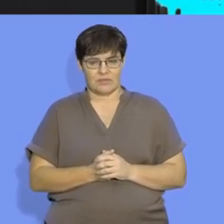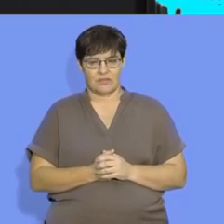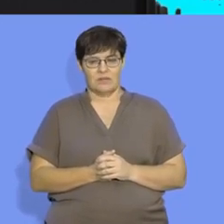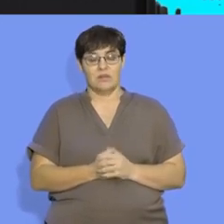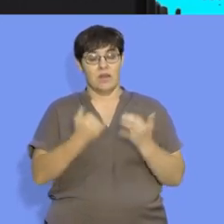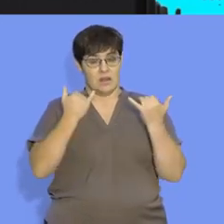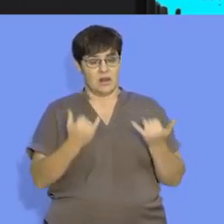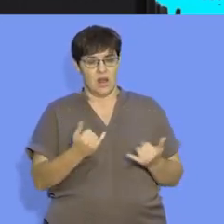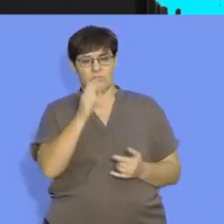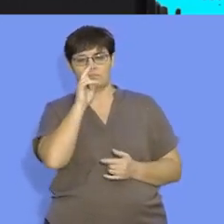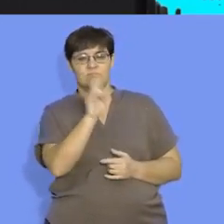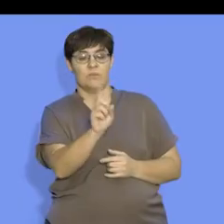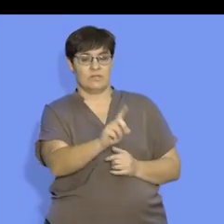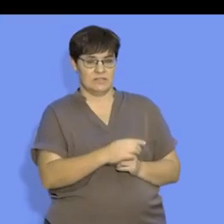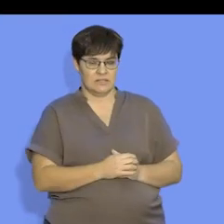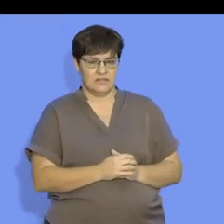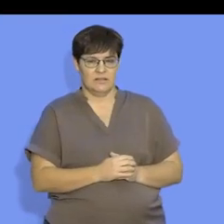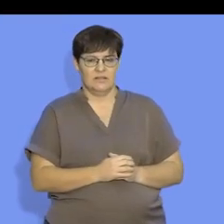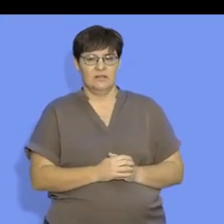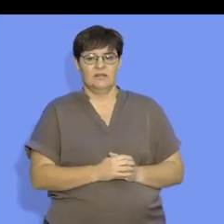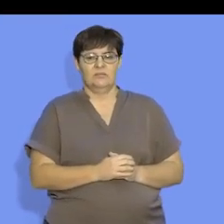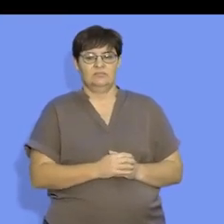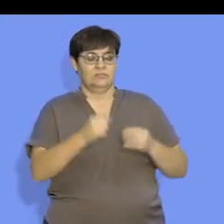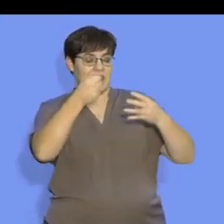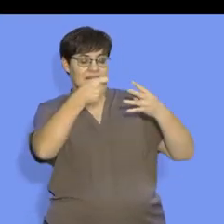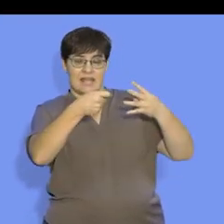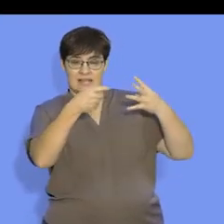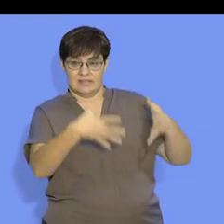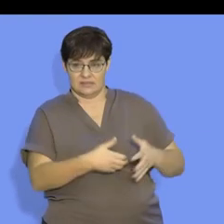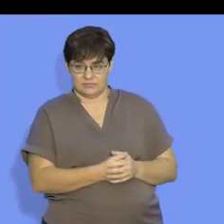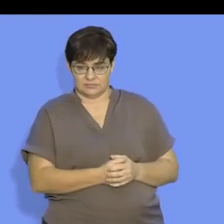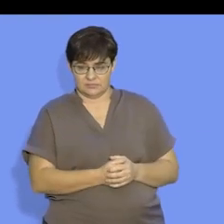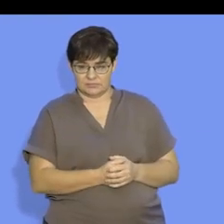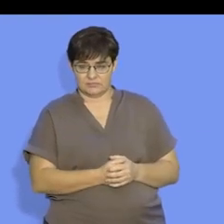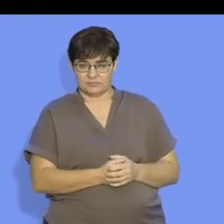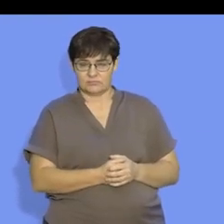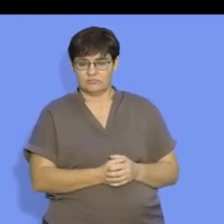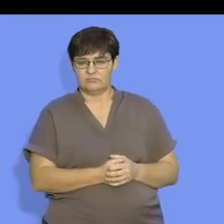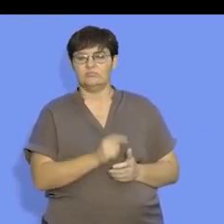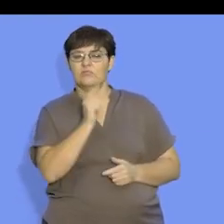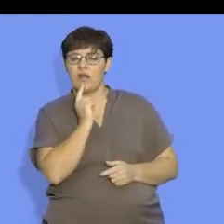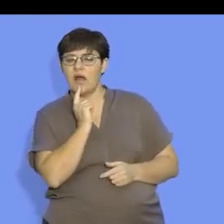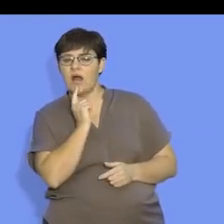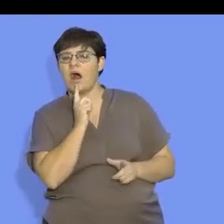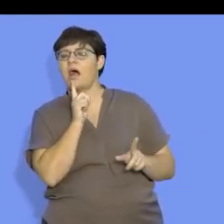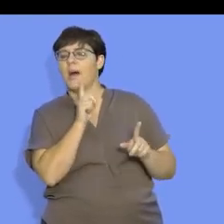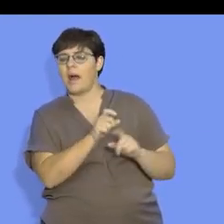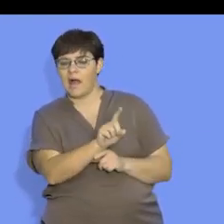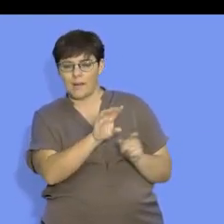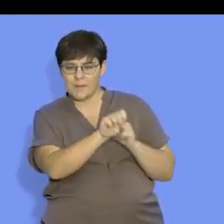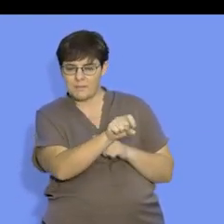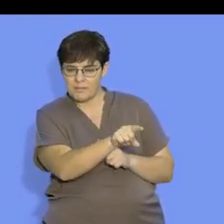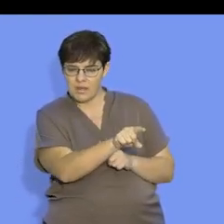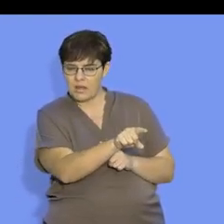okay? Now, we are going to look at, indicators, as a way of us, keeping